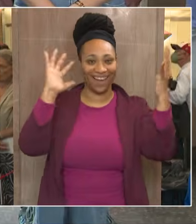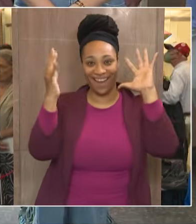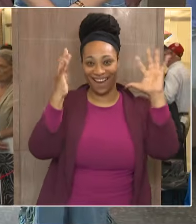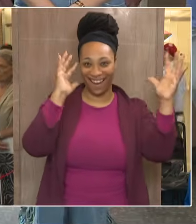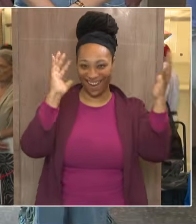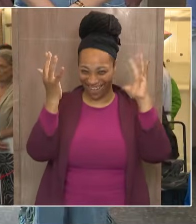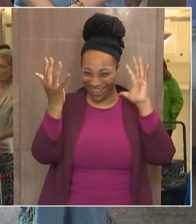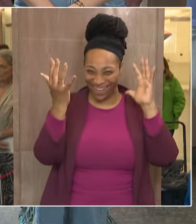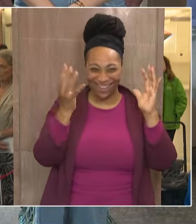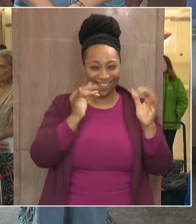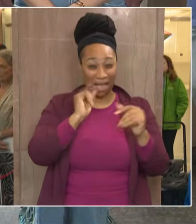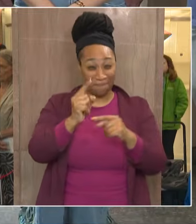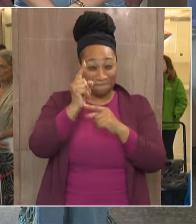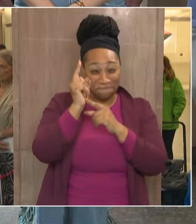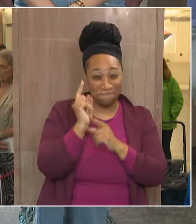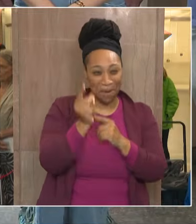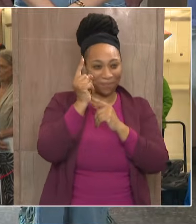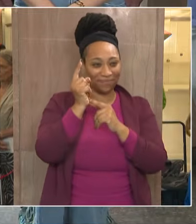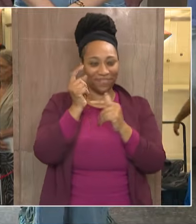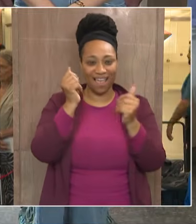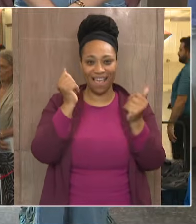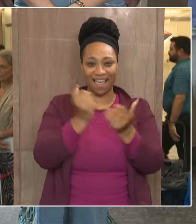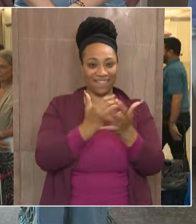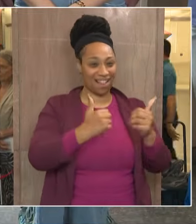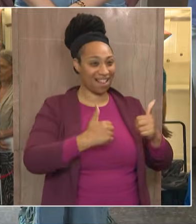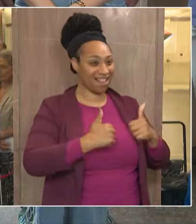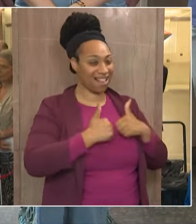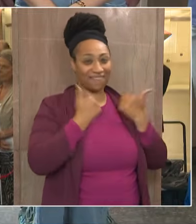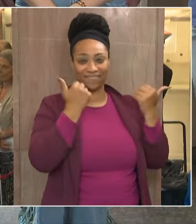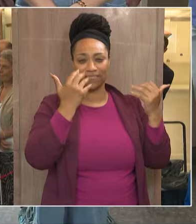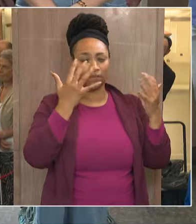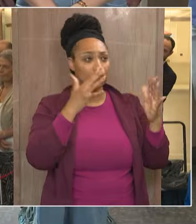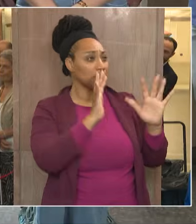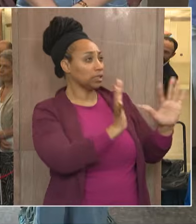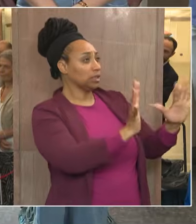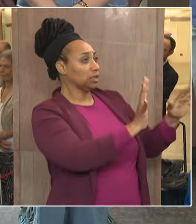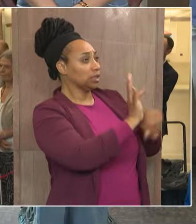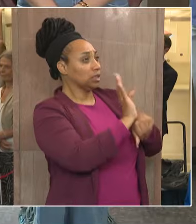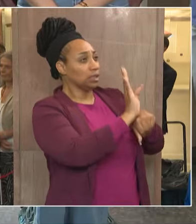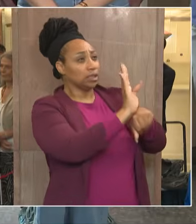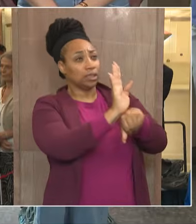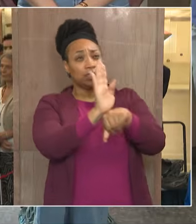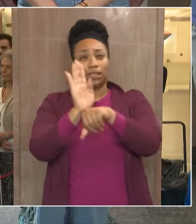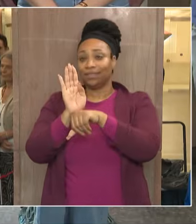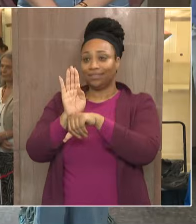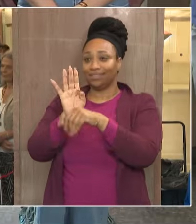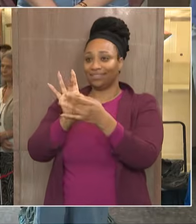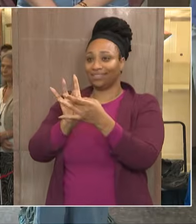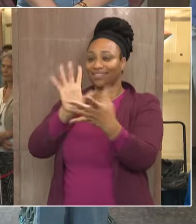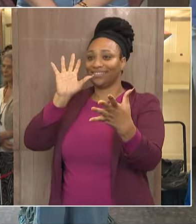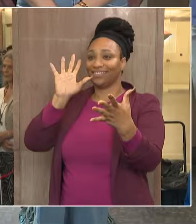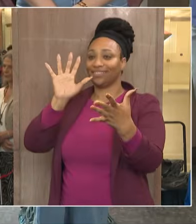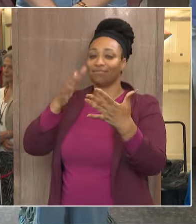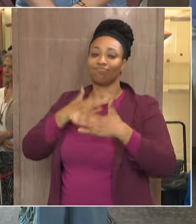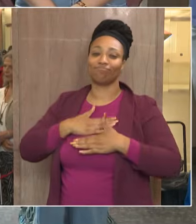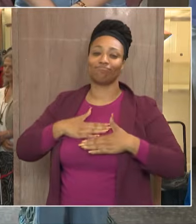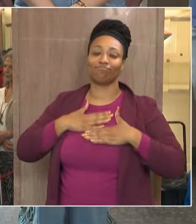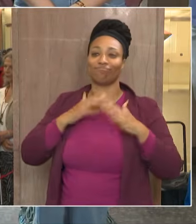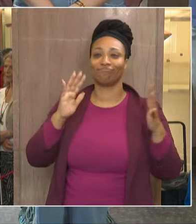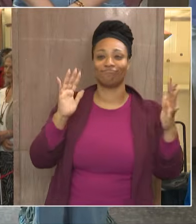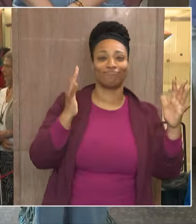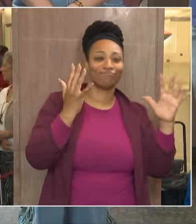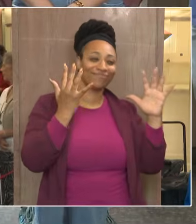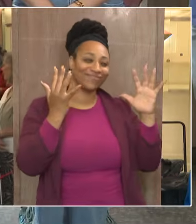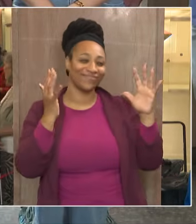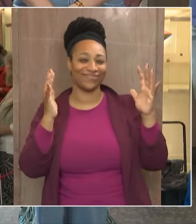of escape and playful reflection on the world around us. Our hope is that through collective experience of the piece, we can create connections